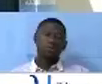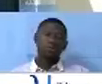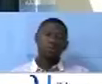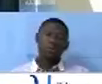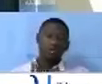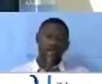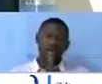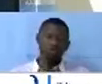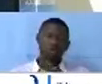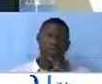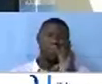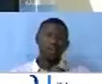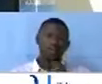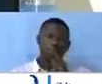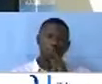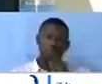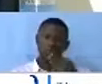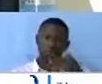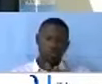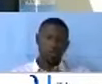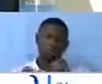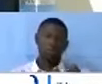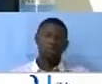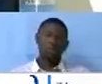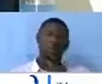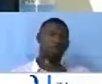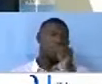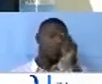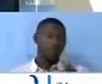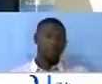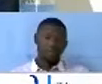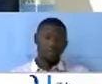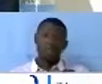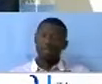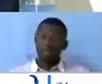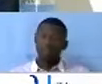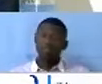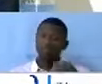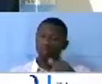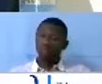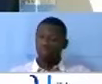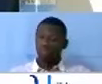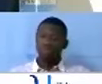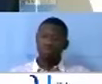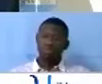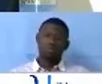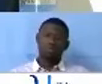that person has accepted the tortures, according to you.